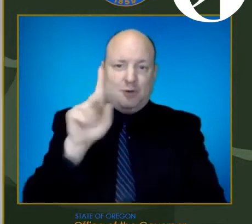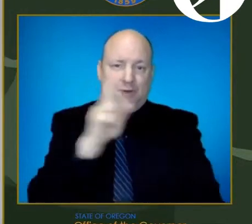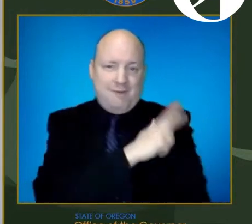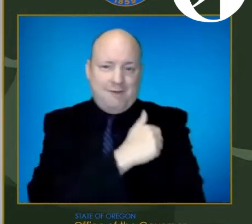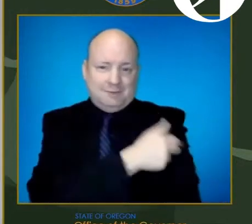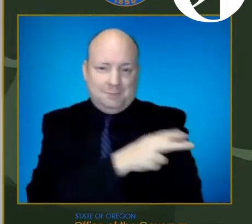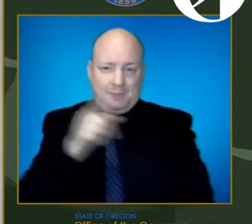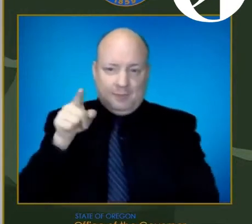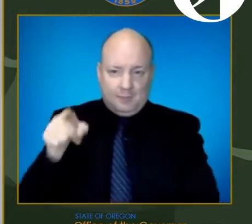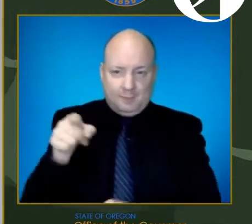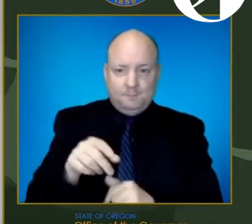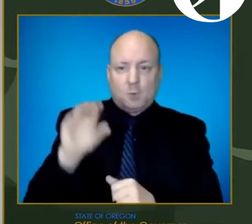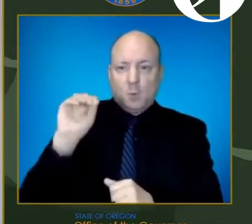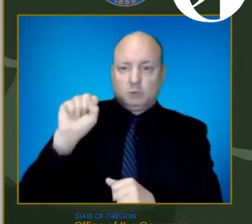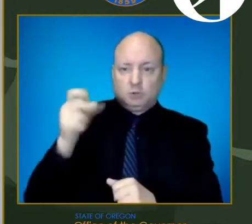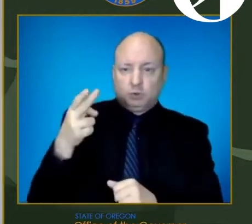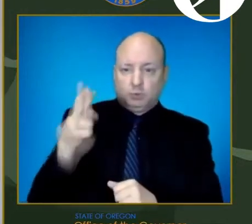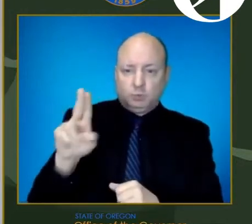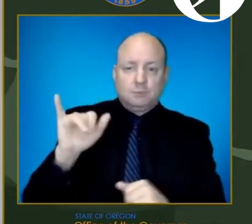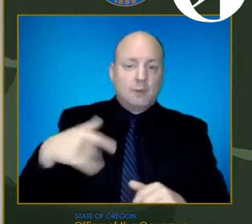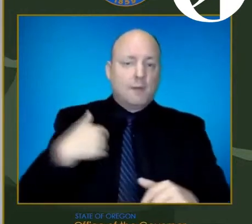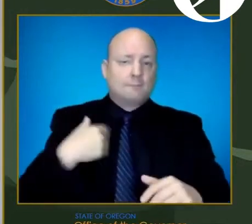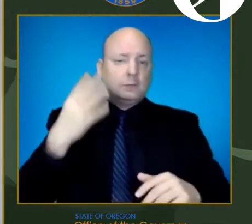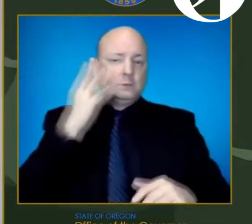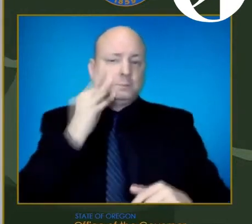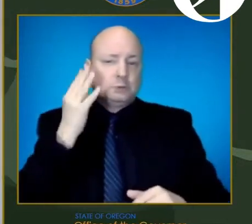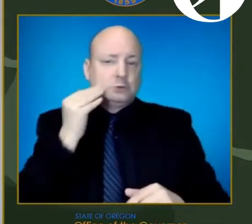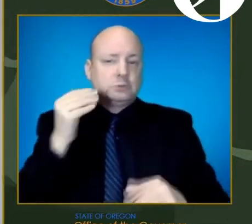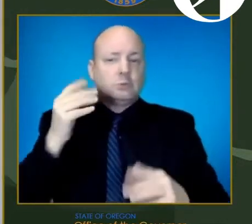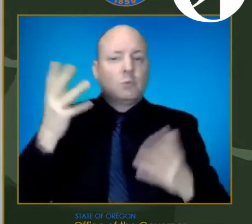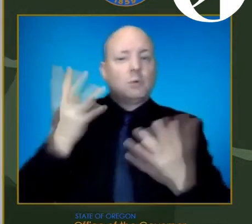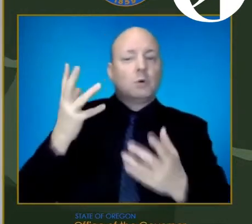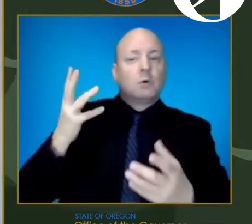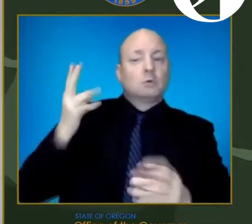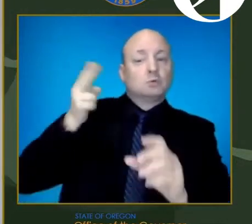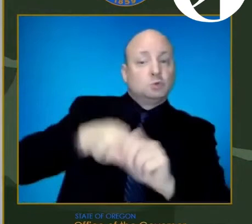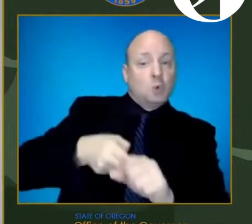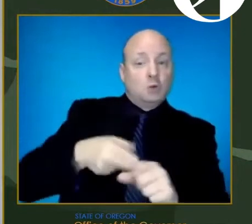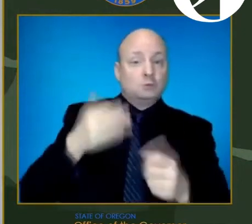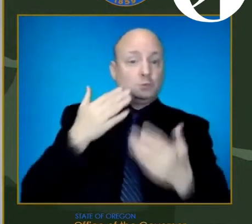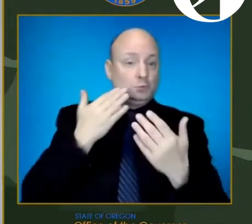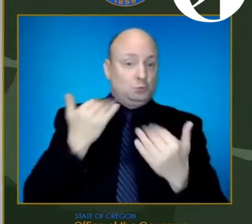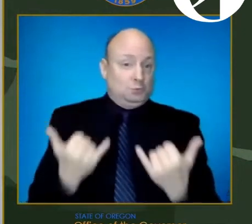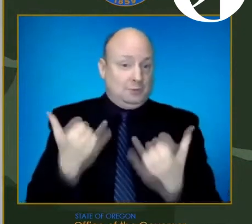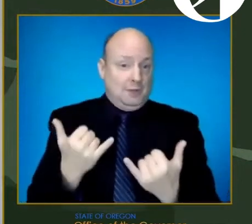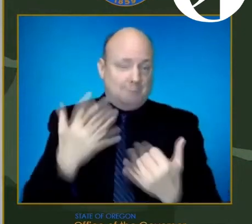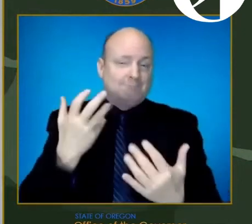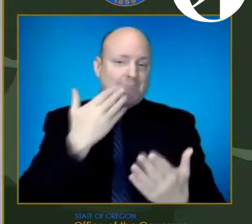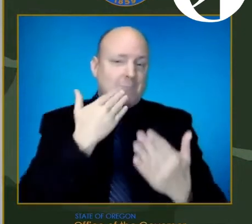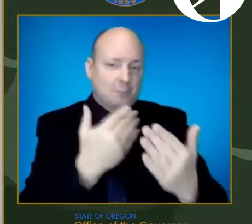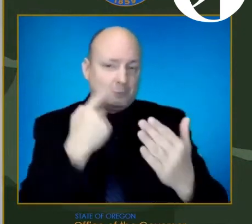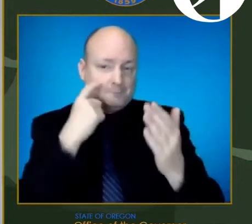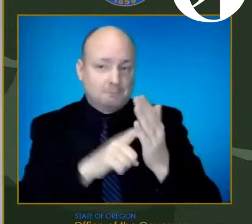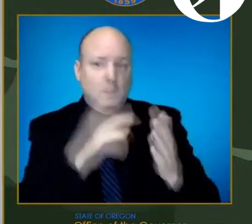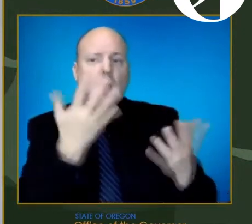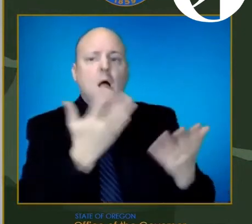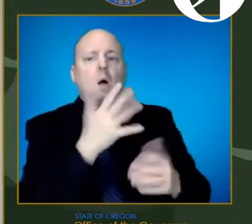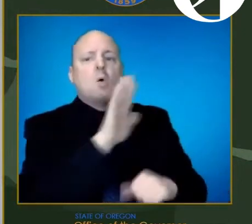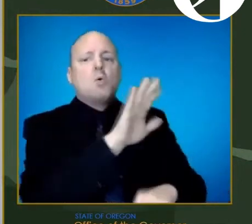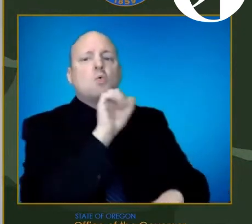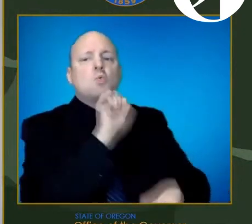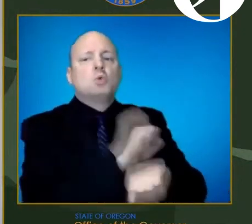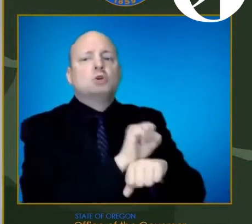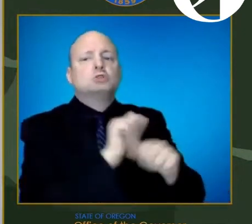experiences. Dr. Chavez, thanks so much for joining us today. Could you tell us how your work has changed